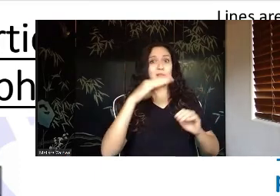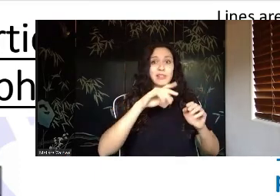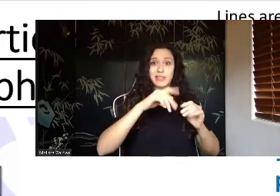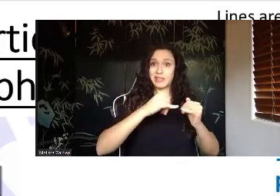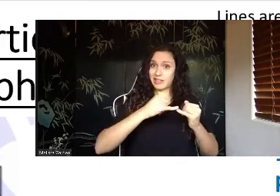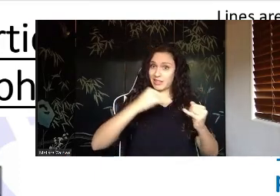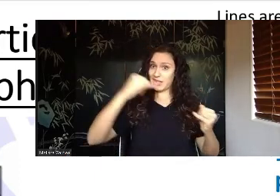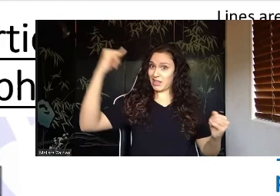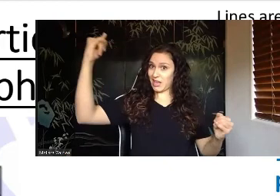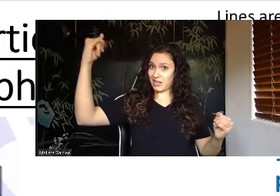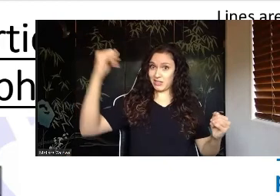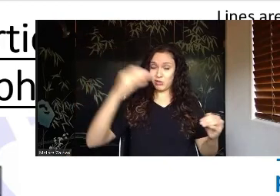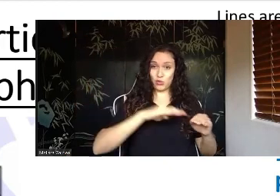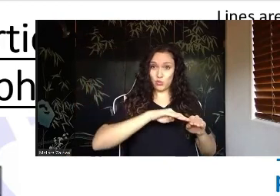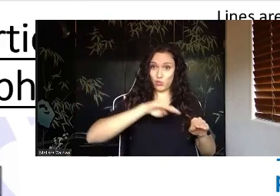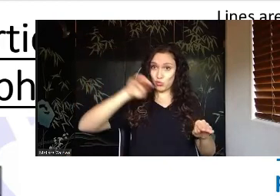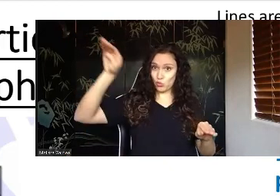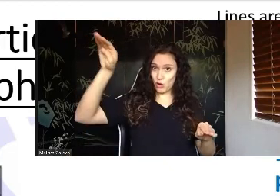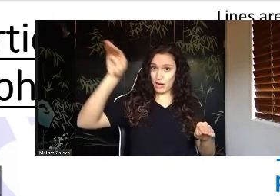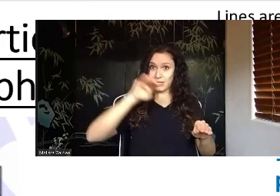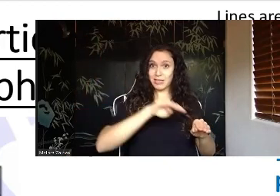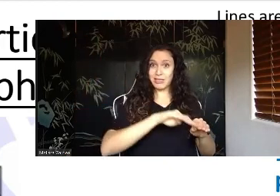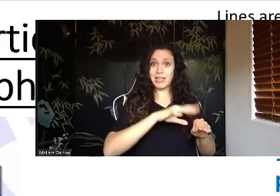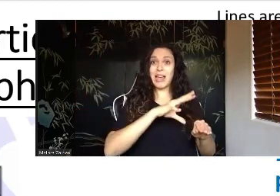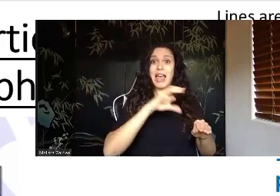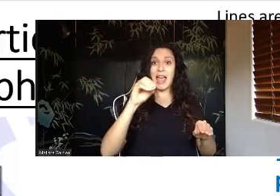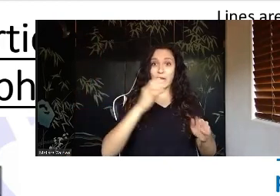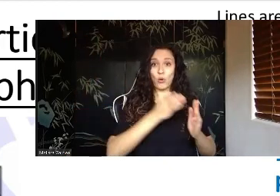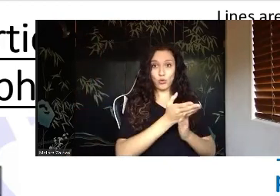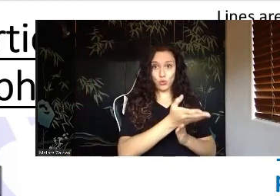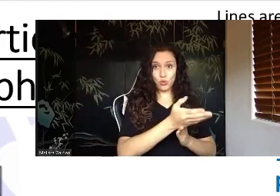straight line and it goes to the origin. Remember, I taught you how